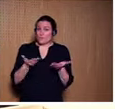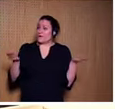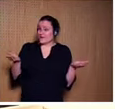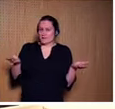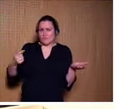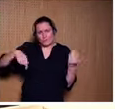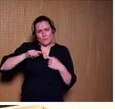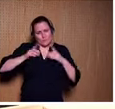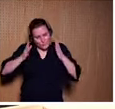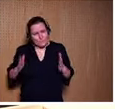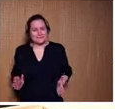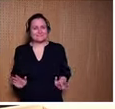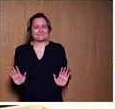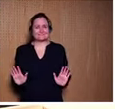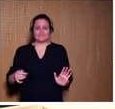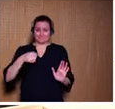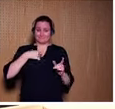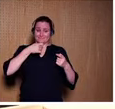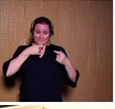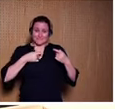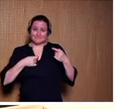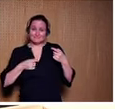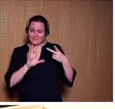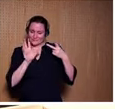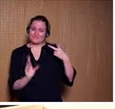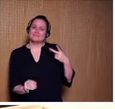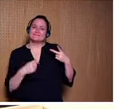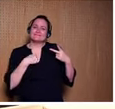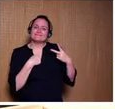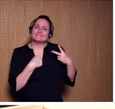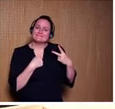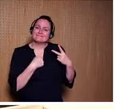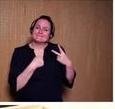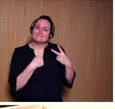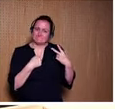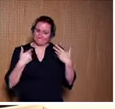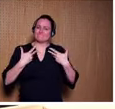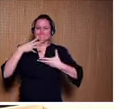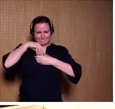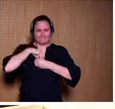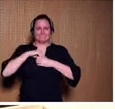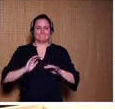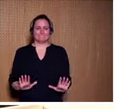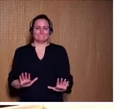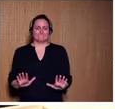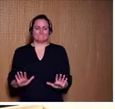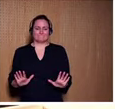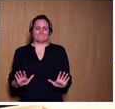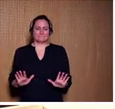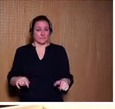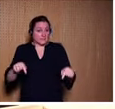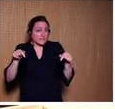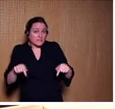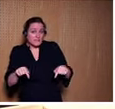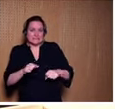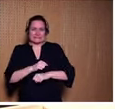heard. I am gay, I am African. In this age and in this time, in this space,